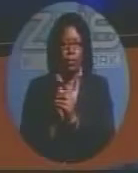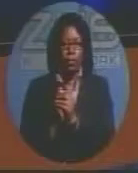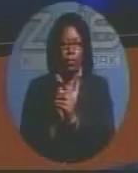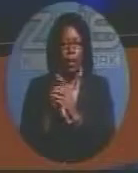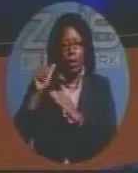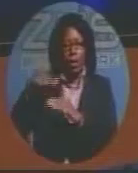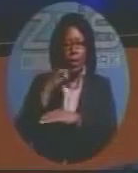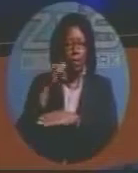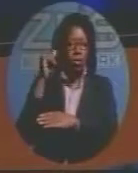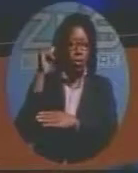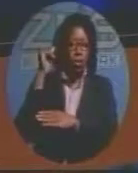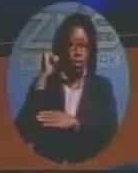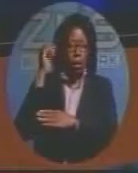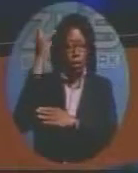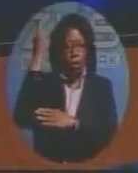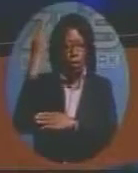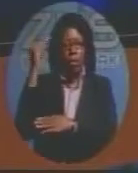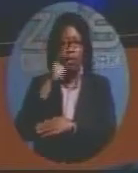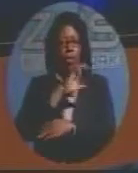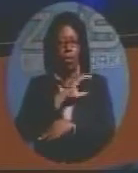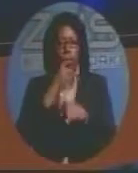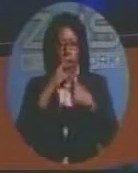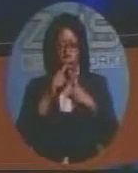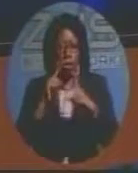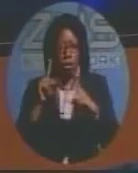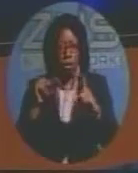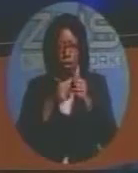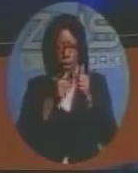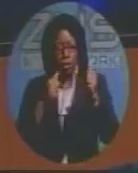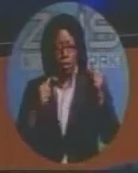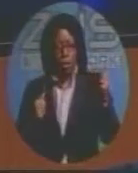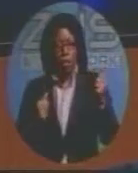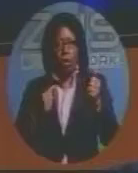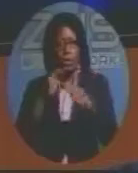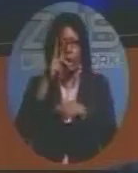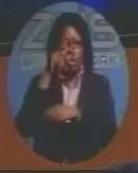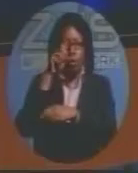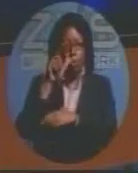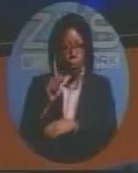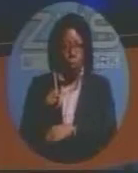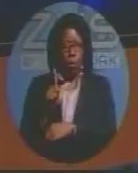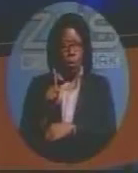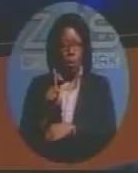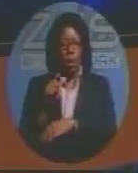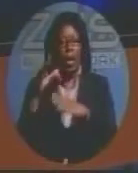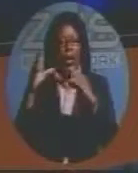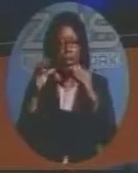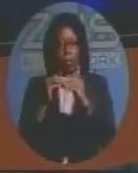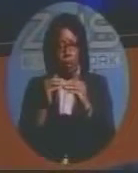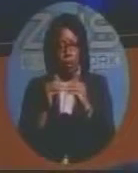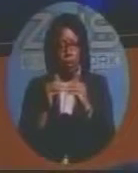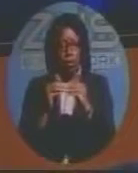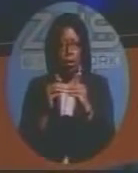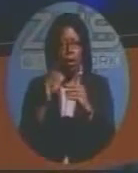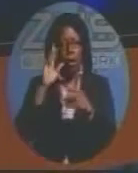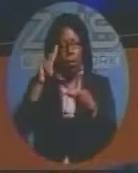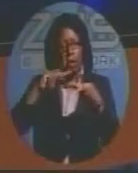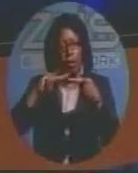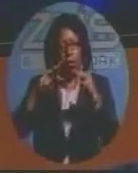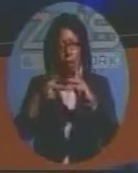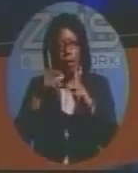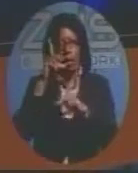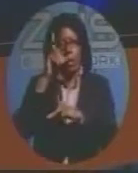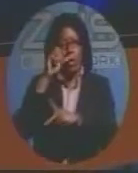It was late yesterday that Prime Minister Christie announced the postponement of the poll. Beside him at a press conference was one of the partners from